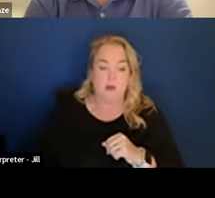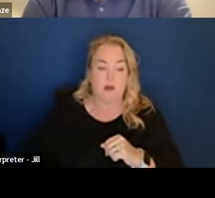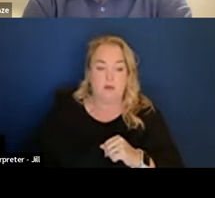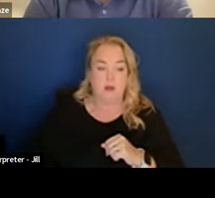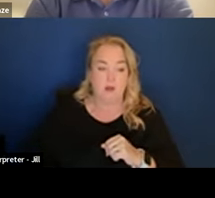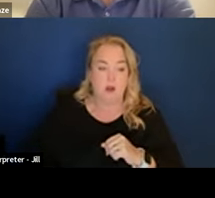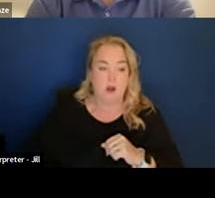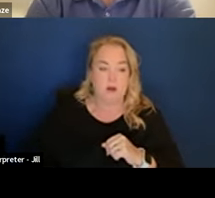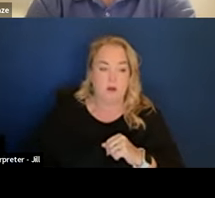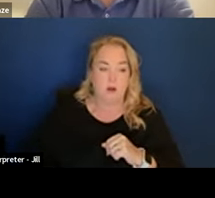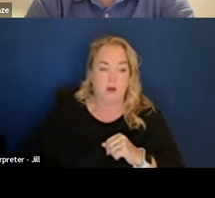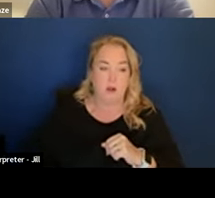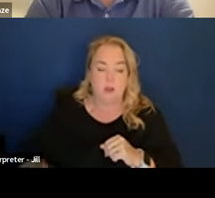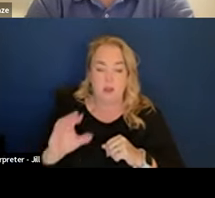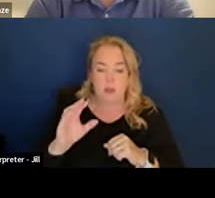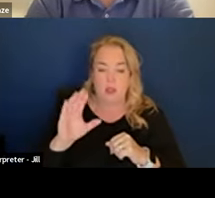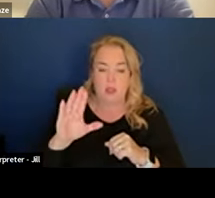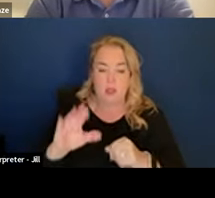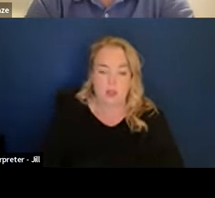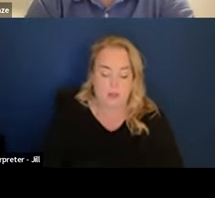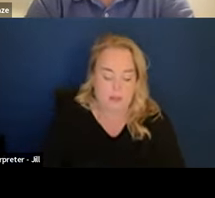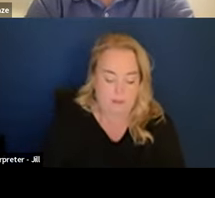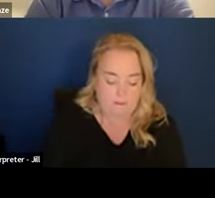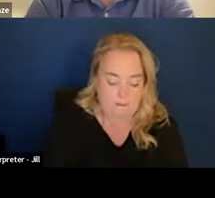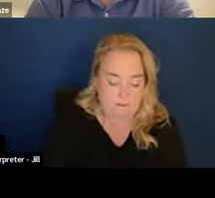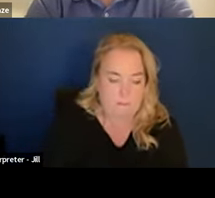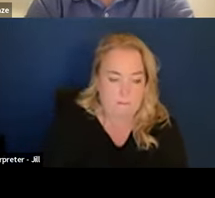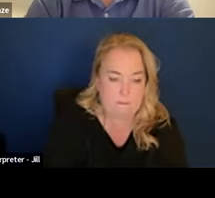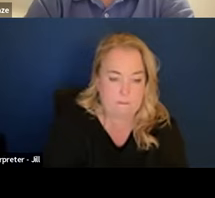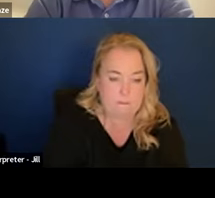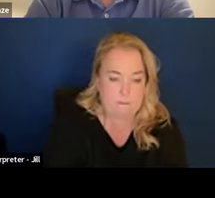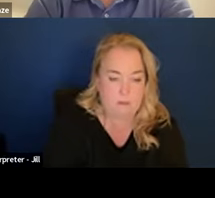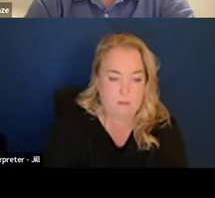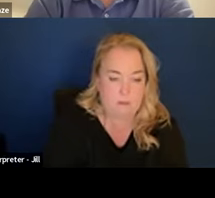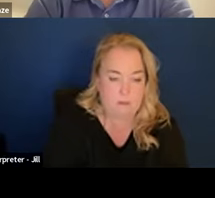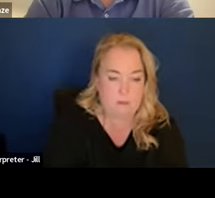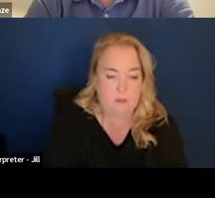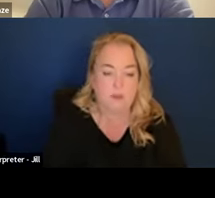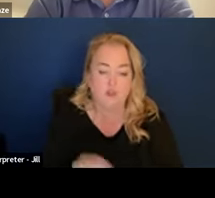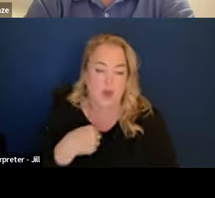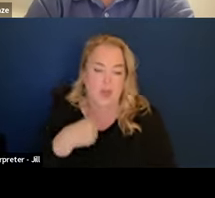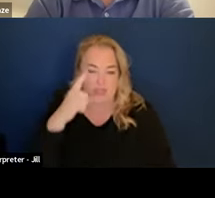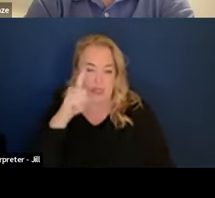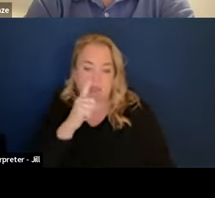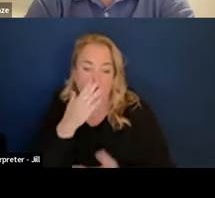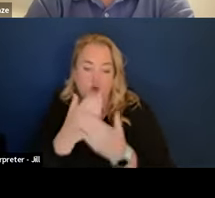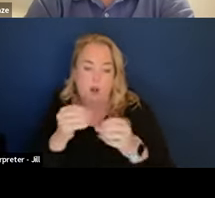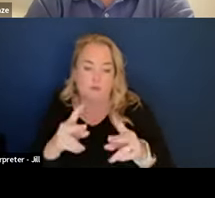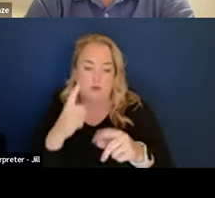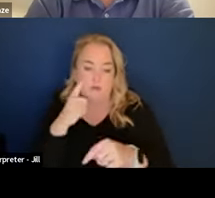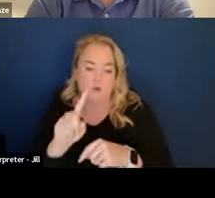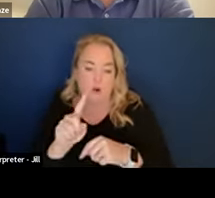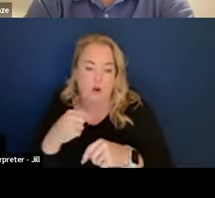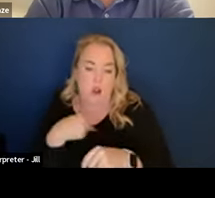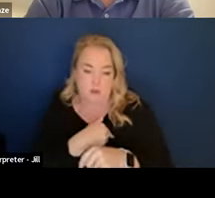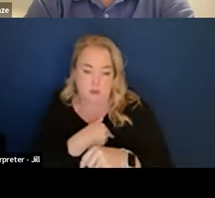welcome, you know, one, what you guys have been able to put together already. But I think there's probably a good opportunity for